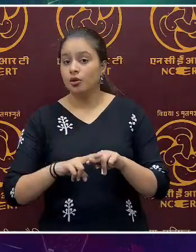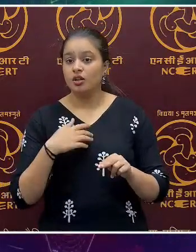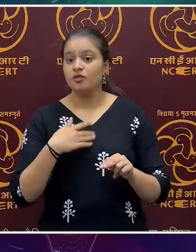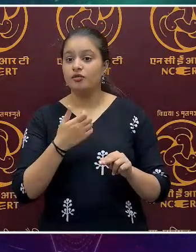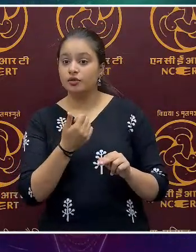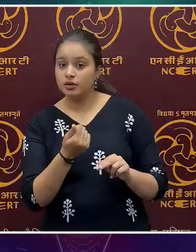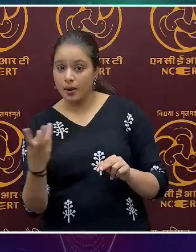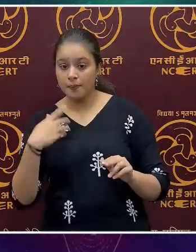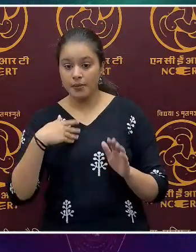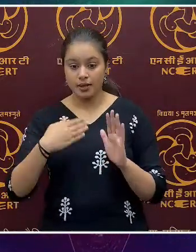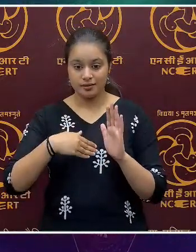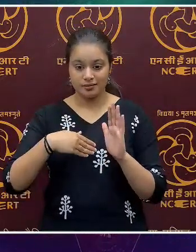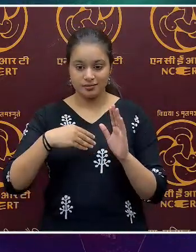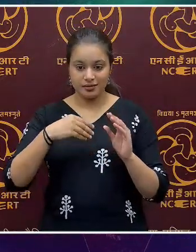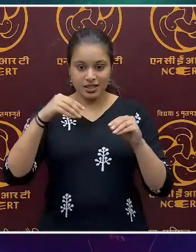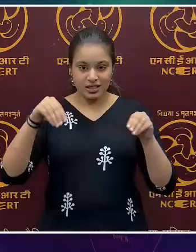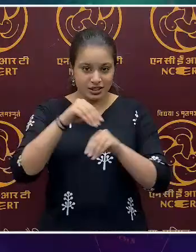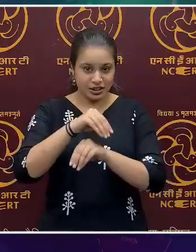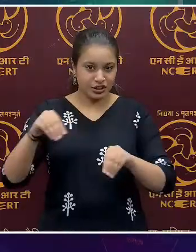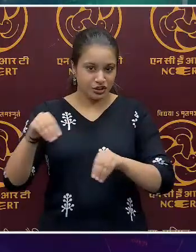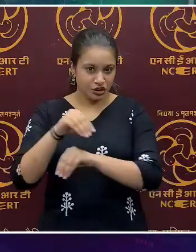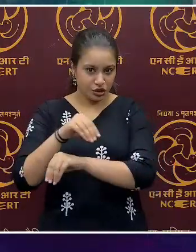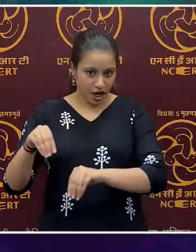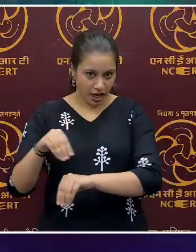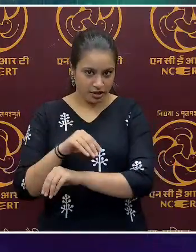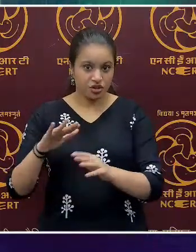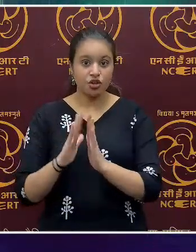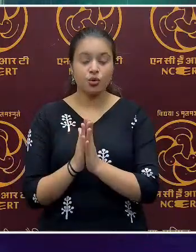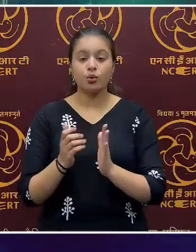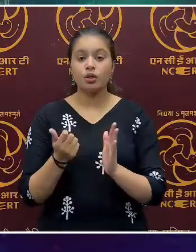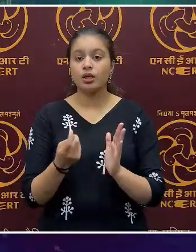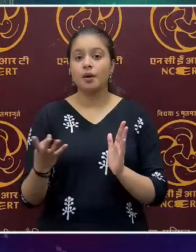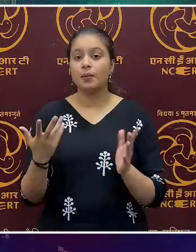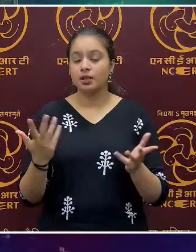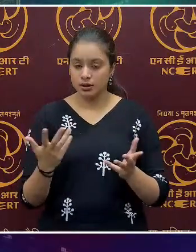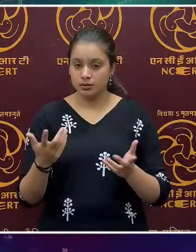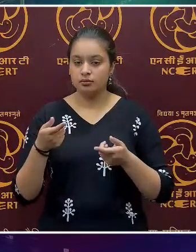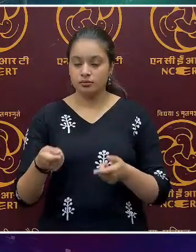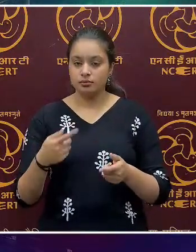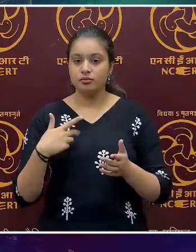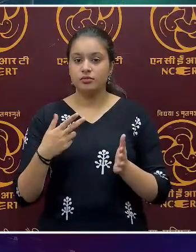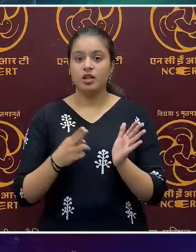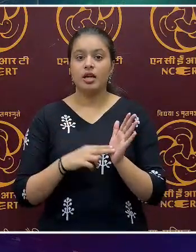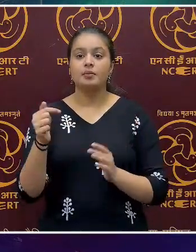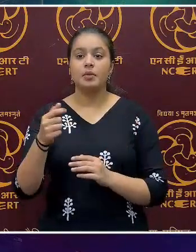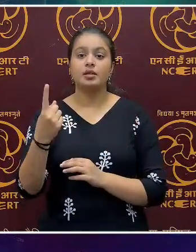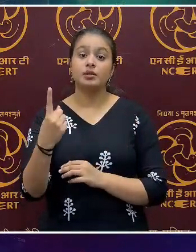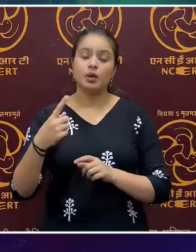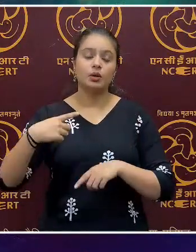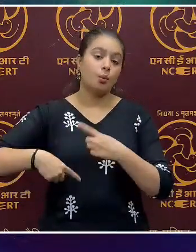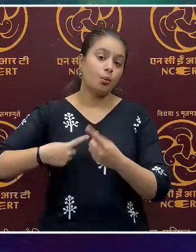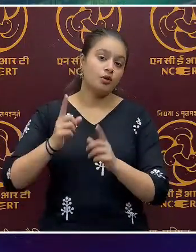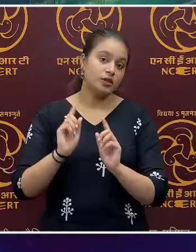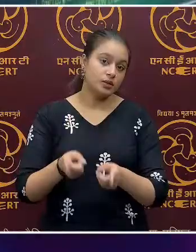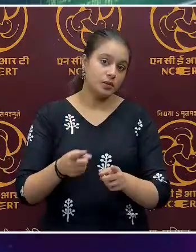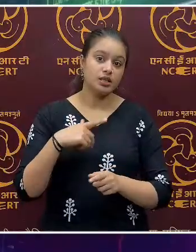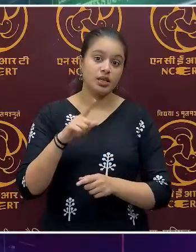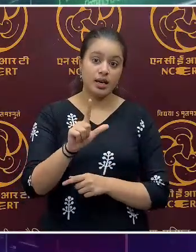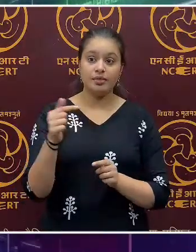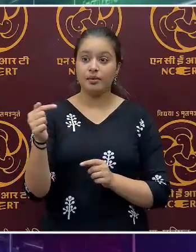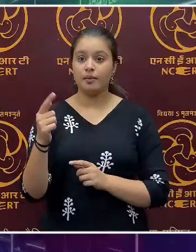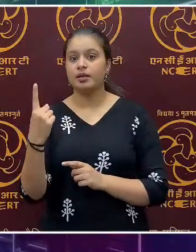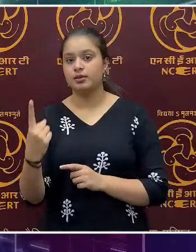passes, for the array list, for bubble sort it will always go with n minus 1. It means the length minus